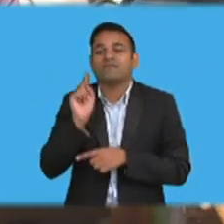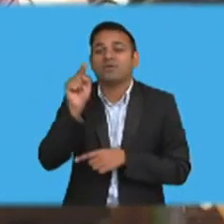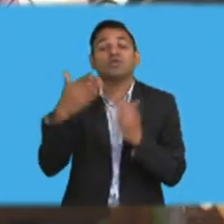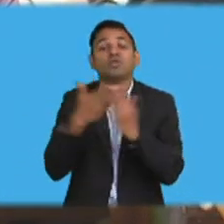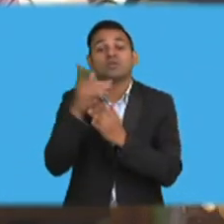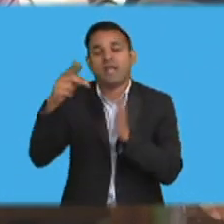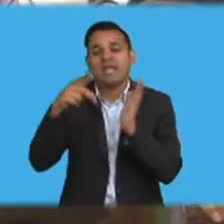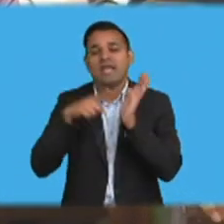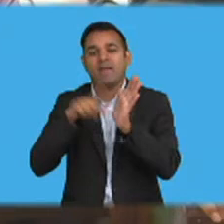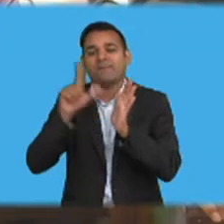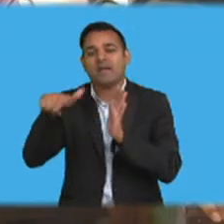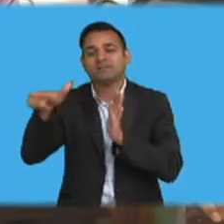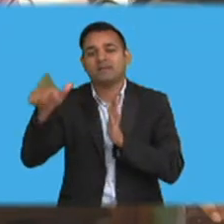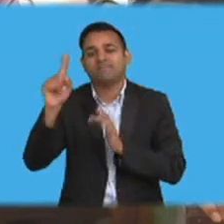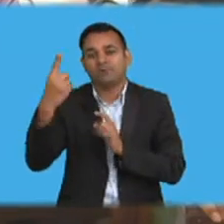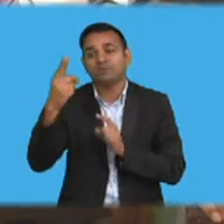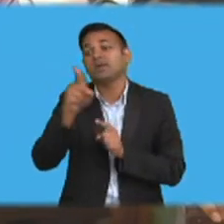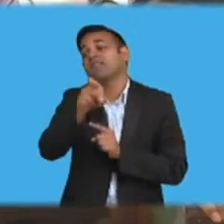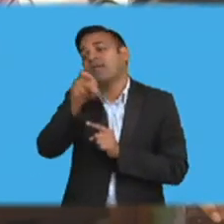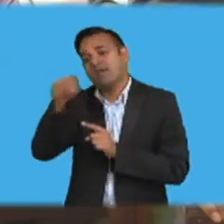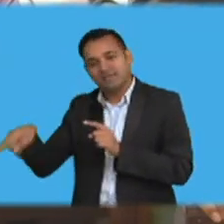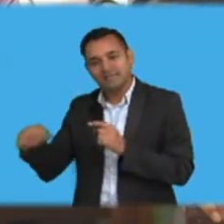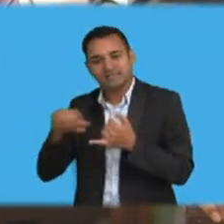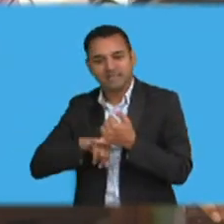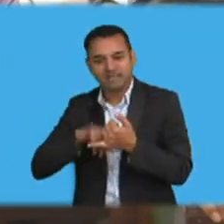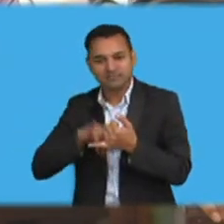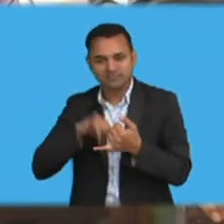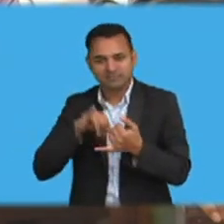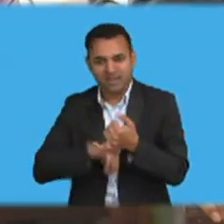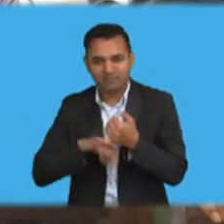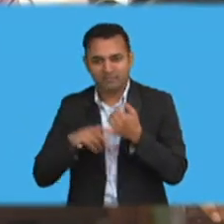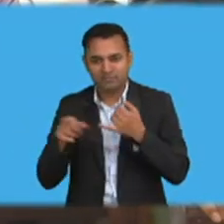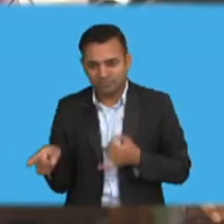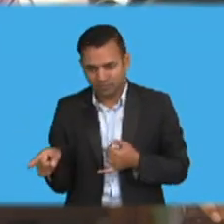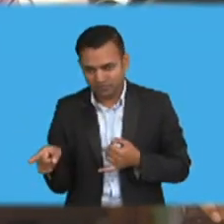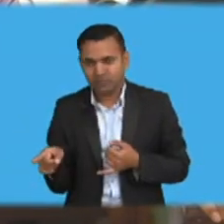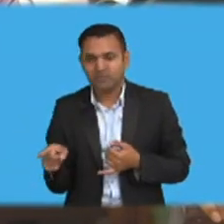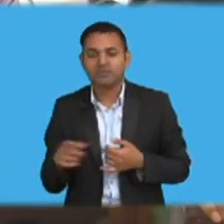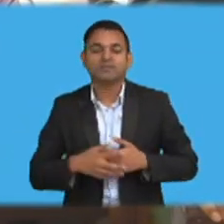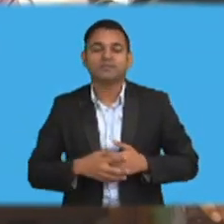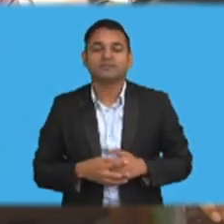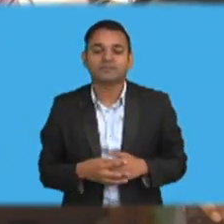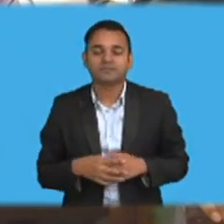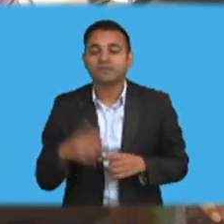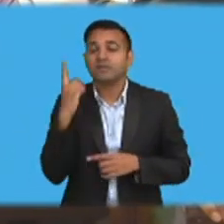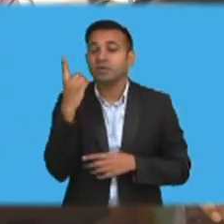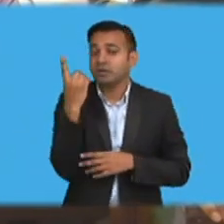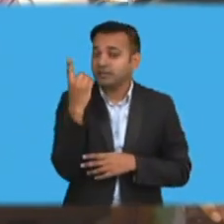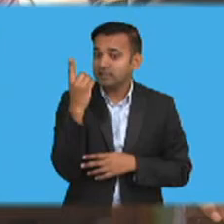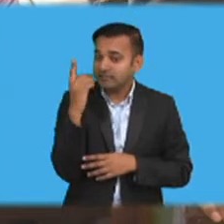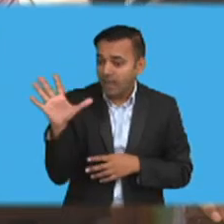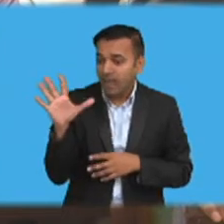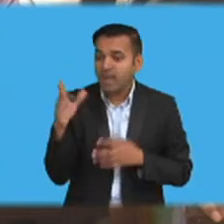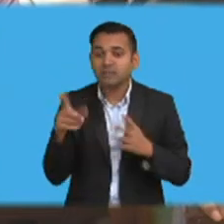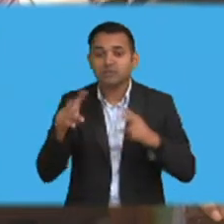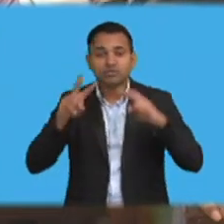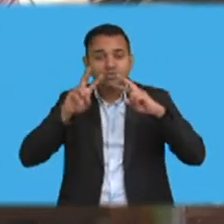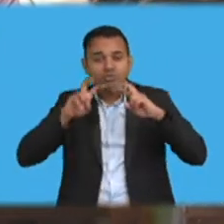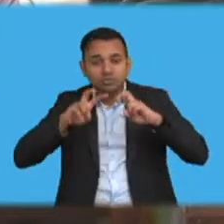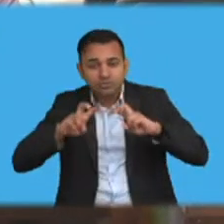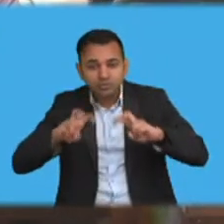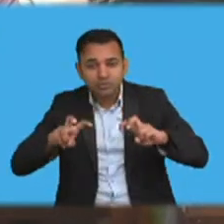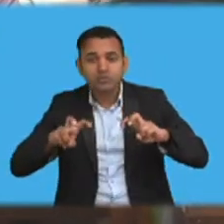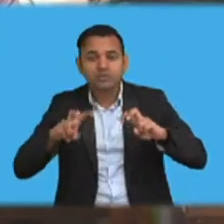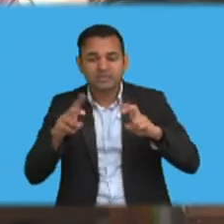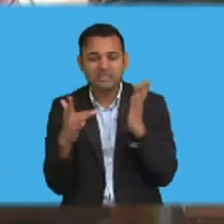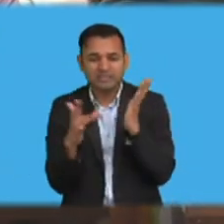an automatic dependent surveillance broadcast, ADS-B, which is an air traffic surveillance technology that